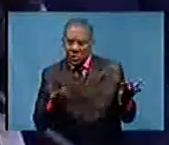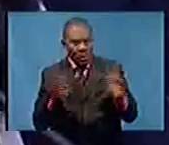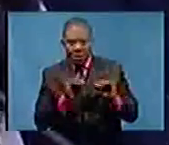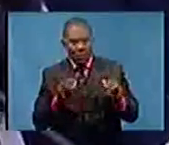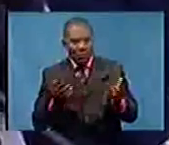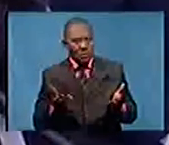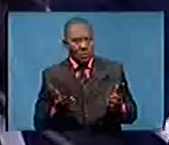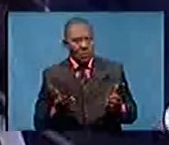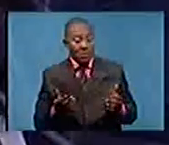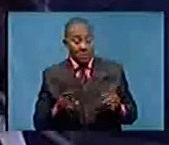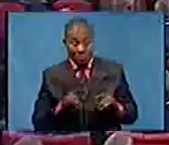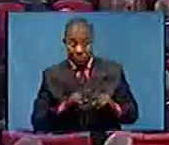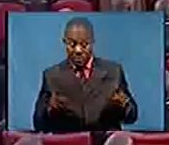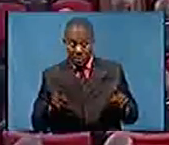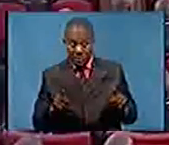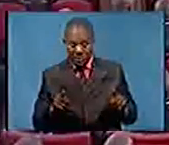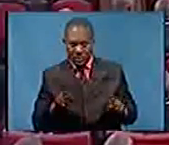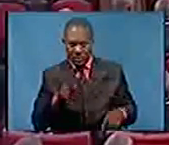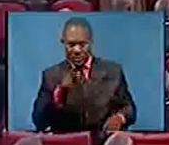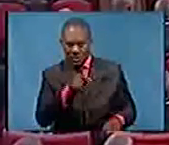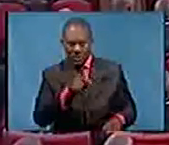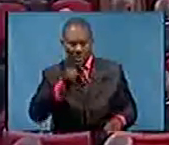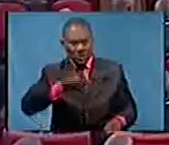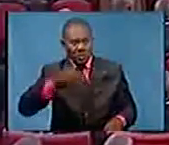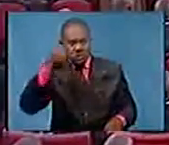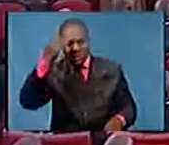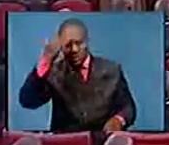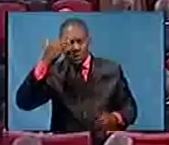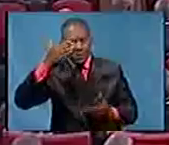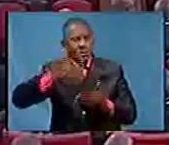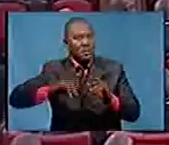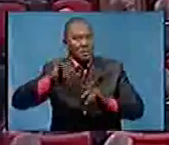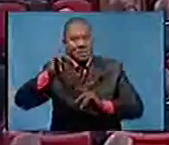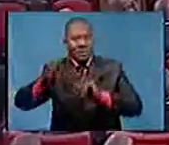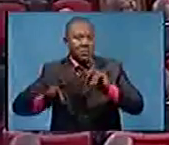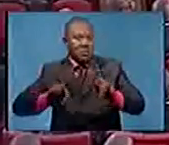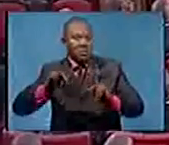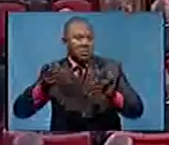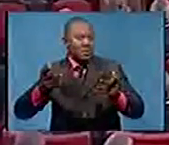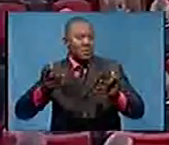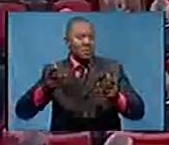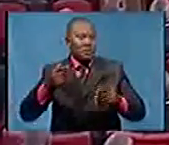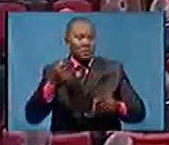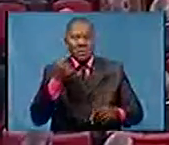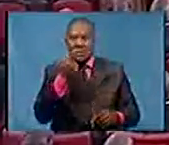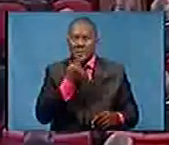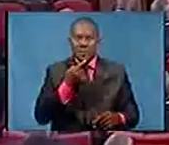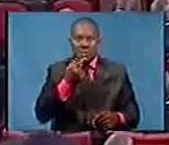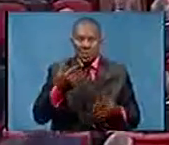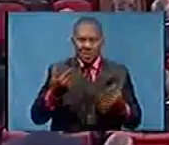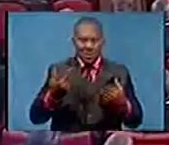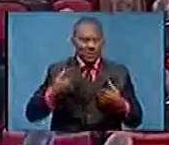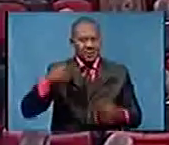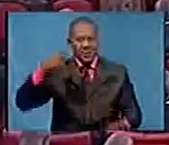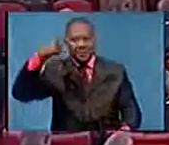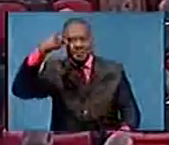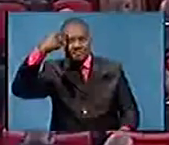But you have to open your eyes to know that there are some people who have a certain mindset.